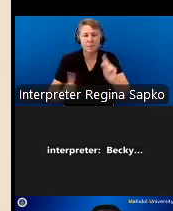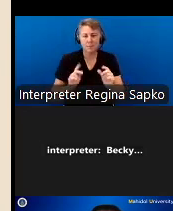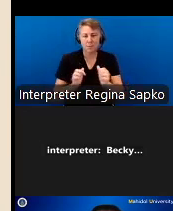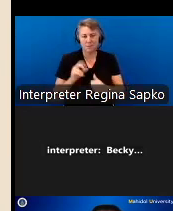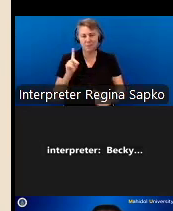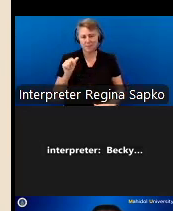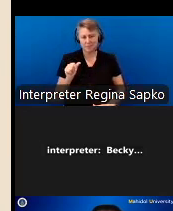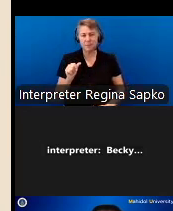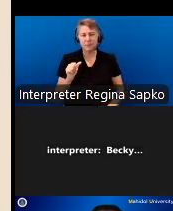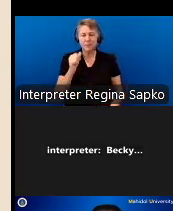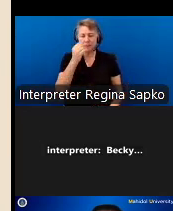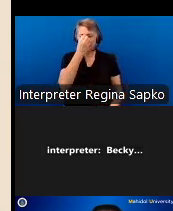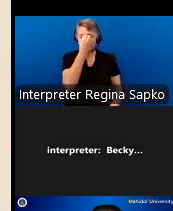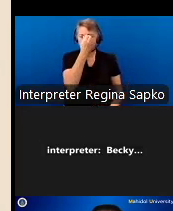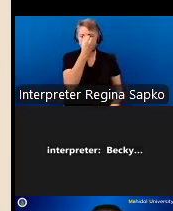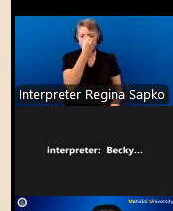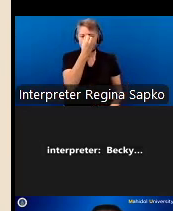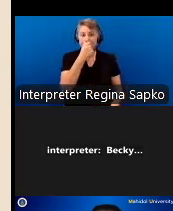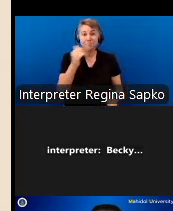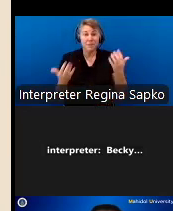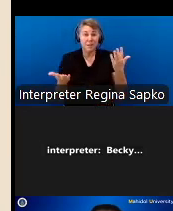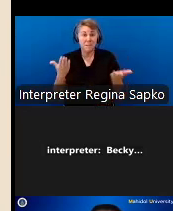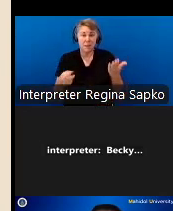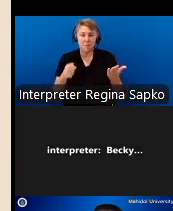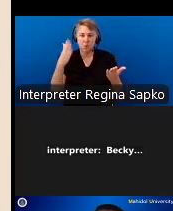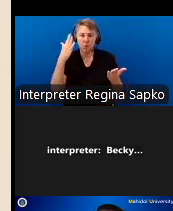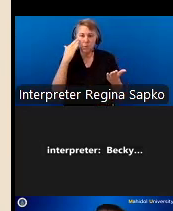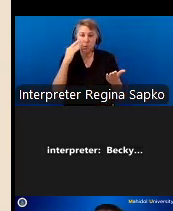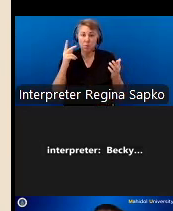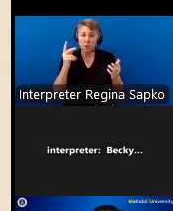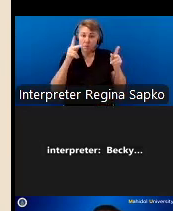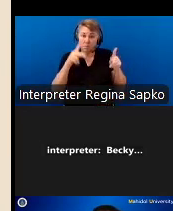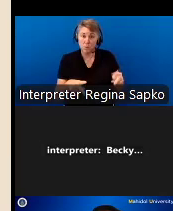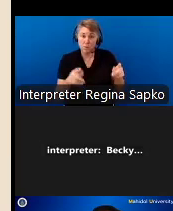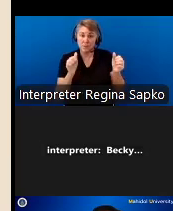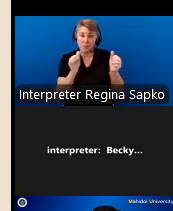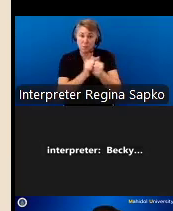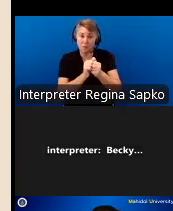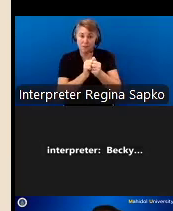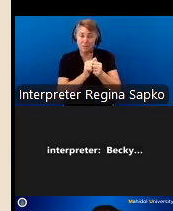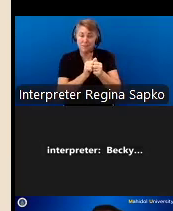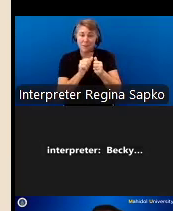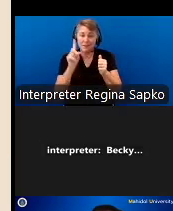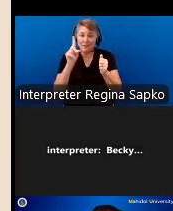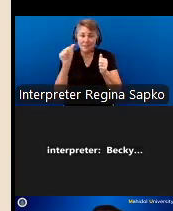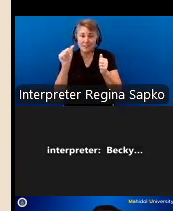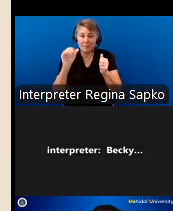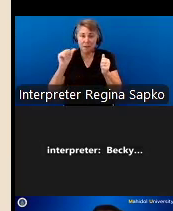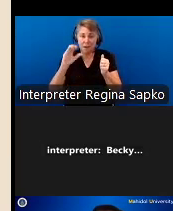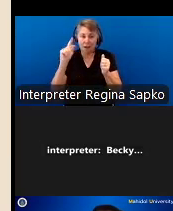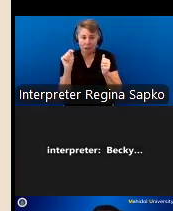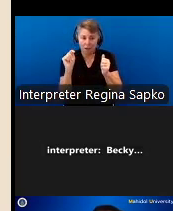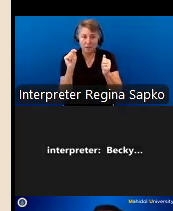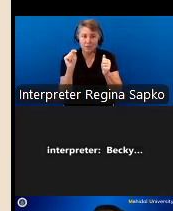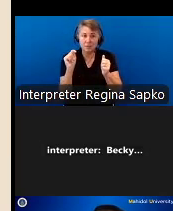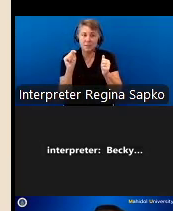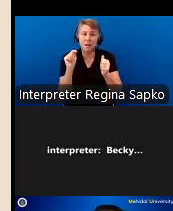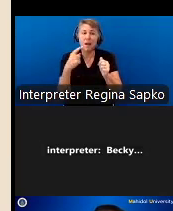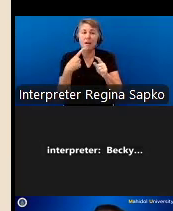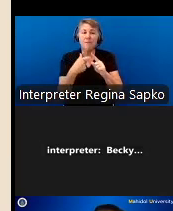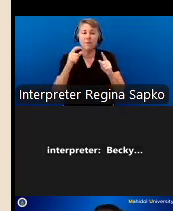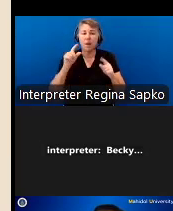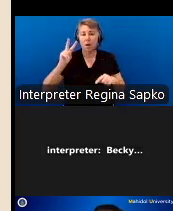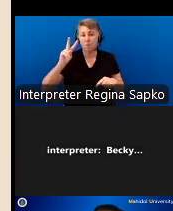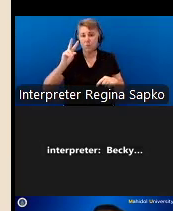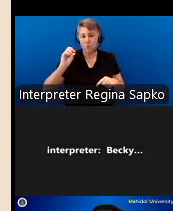may know that Person with Disability Empowerment Act, the year 2007 is the